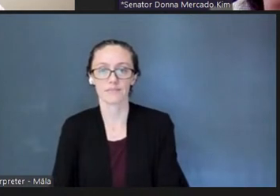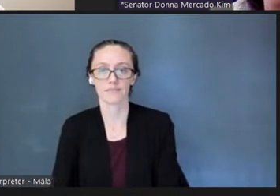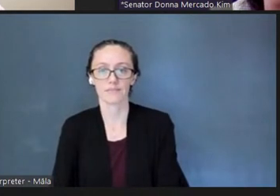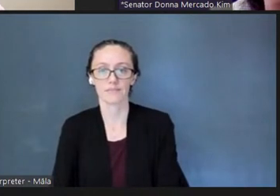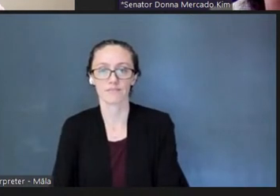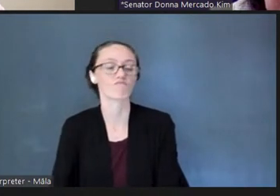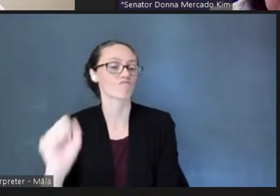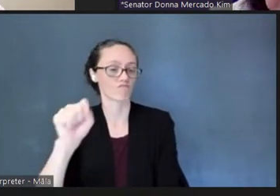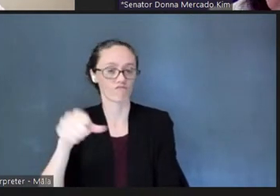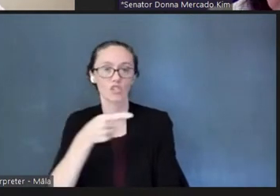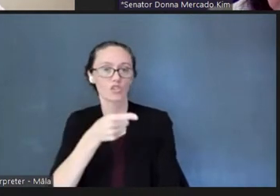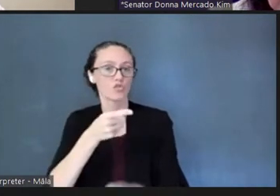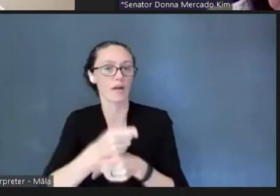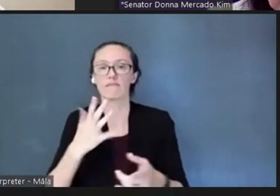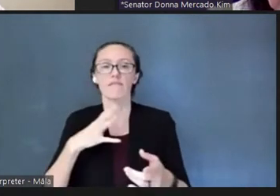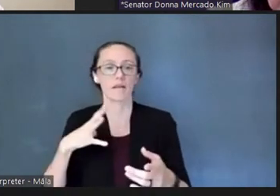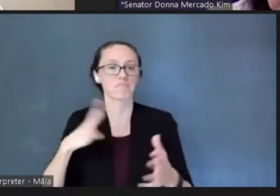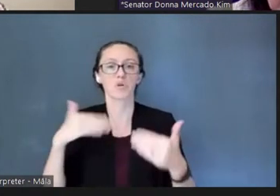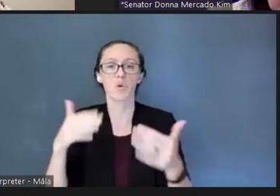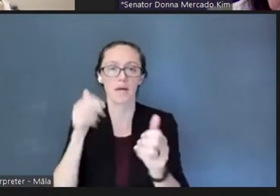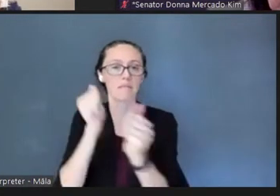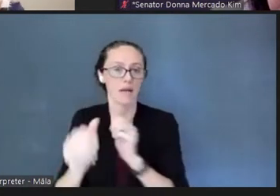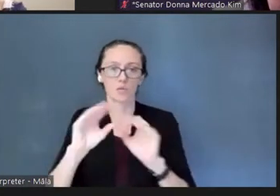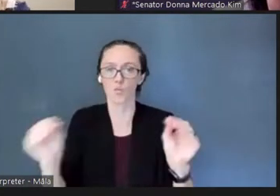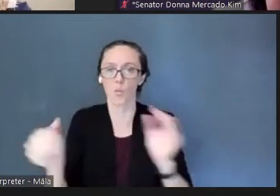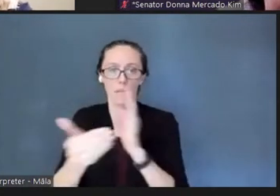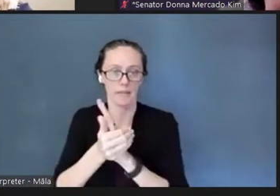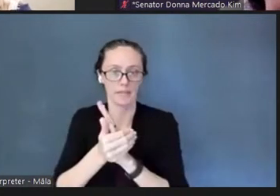Yeah, you're right. Okay, let's just pass it unamended. Good point.